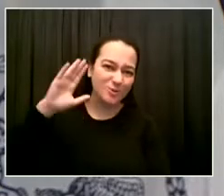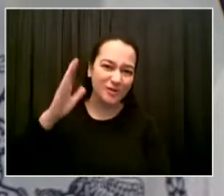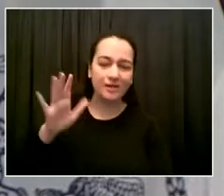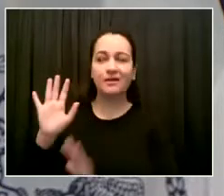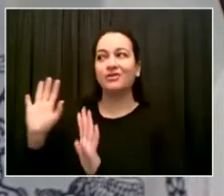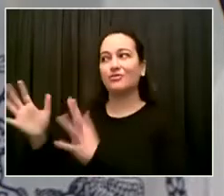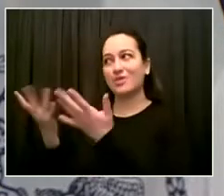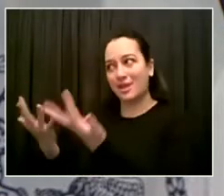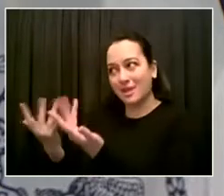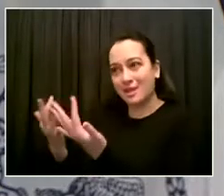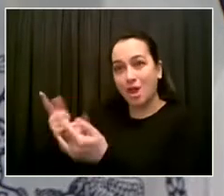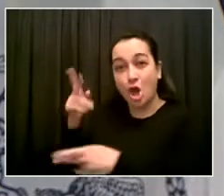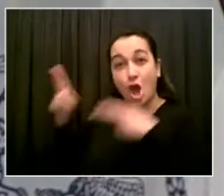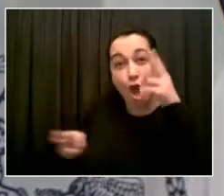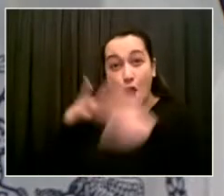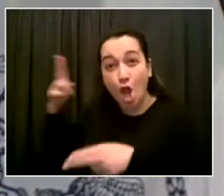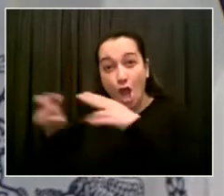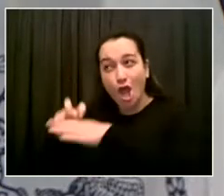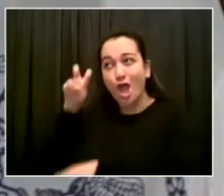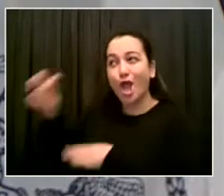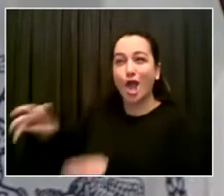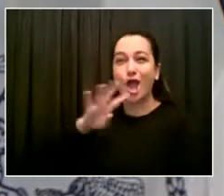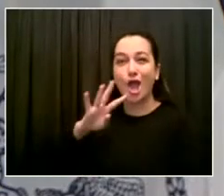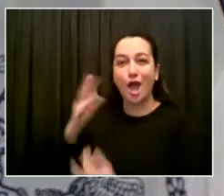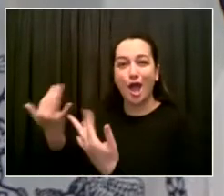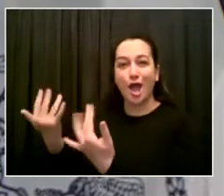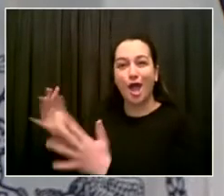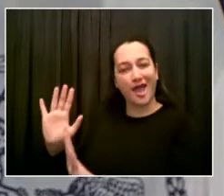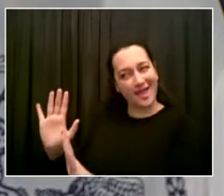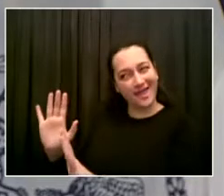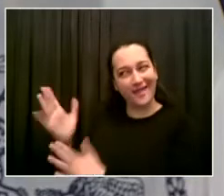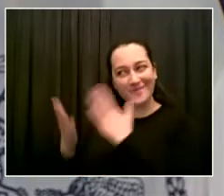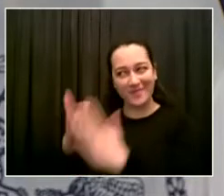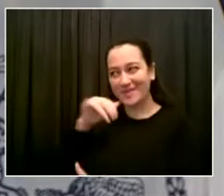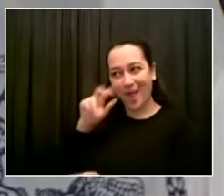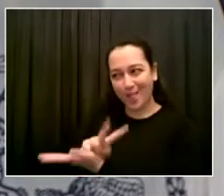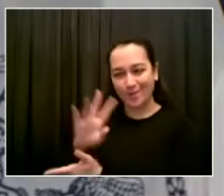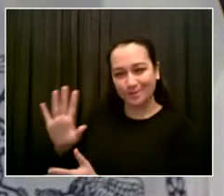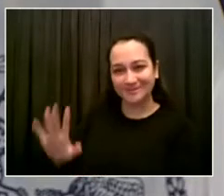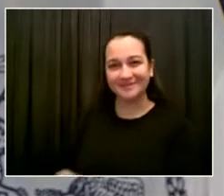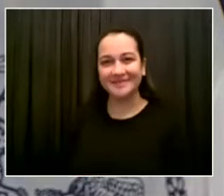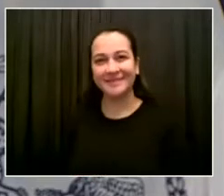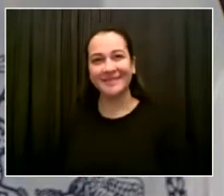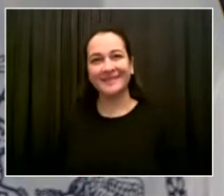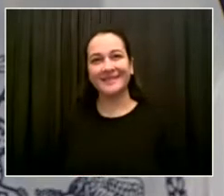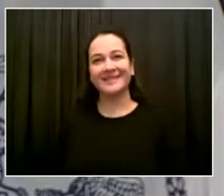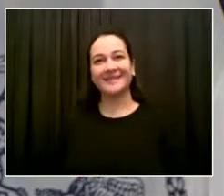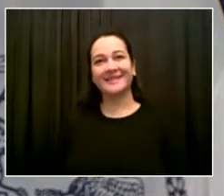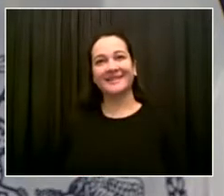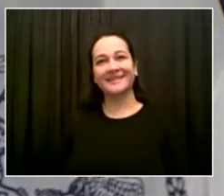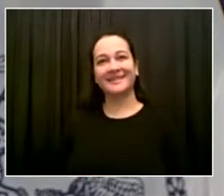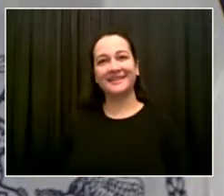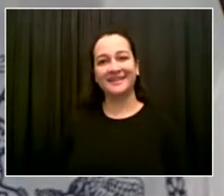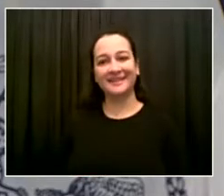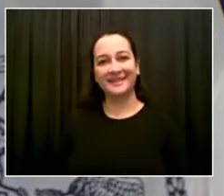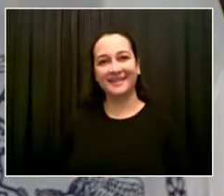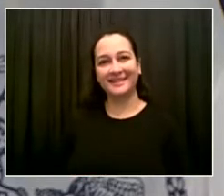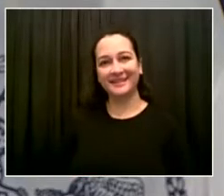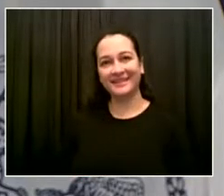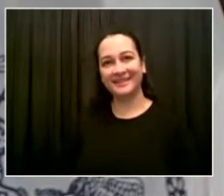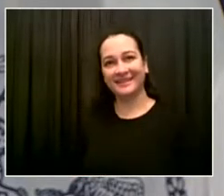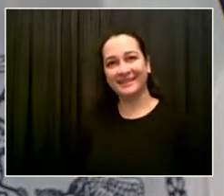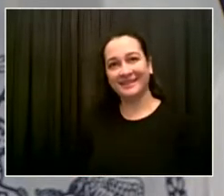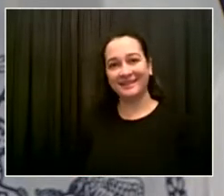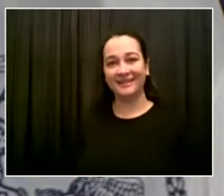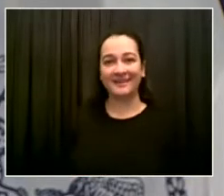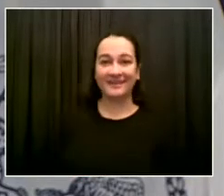what's the word I'm looking for? A good loser, Nice. not a good winner, not a Nice sore person. winner, whatever it is. All